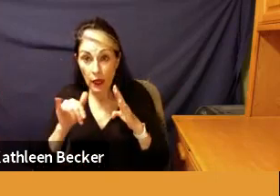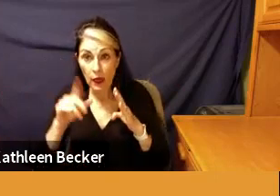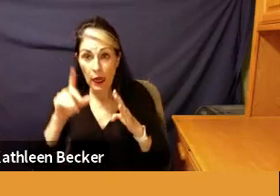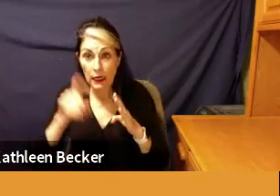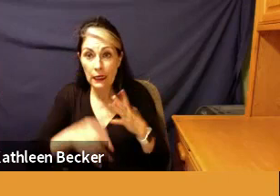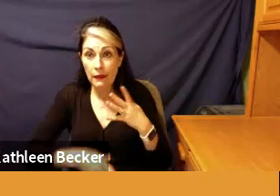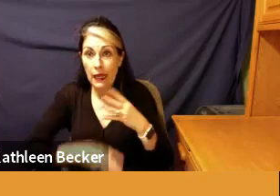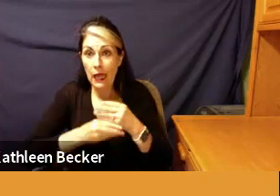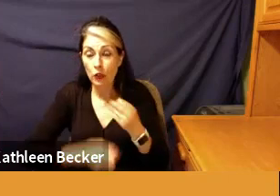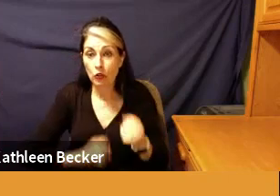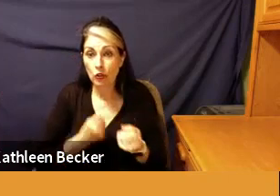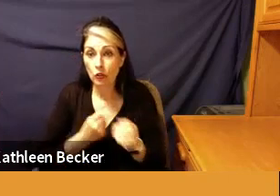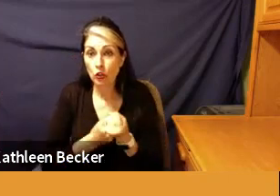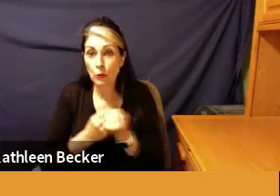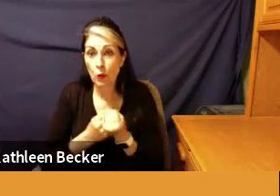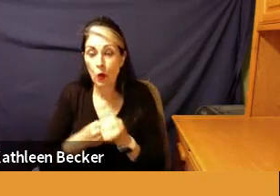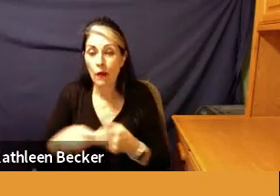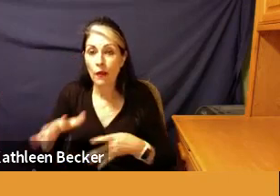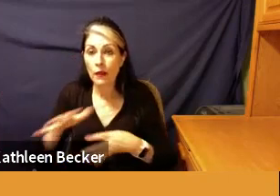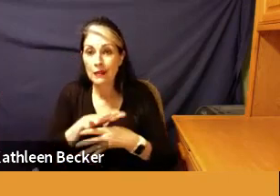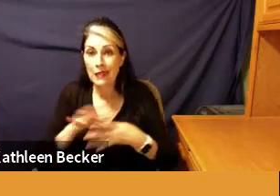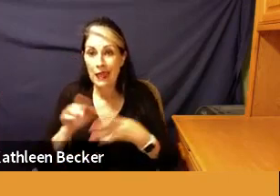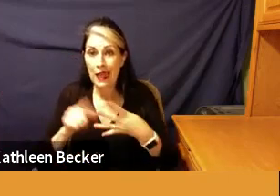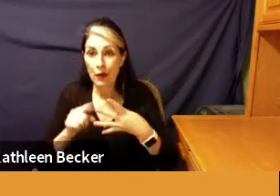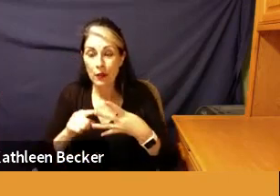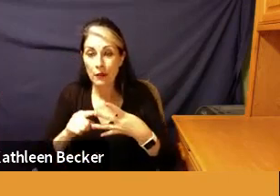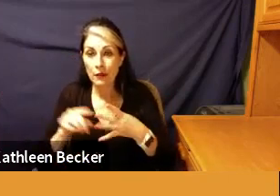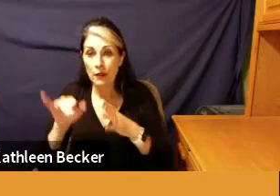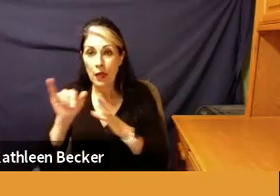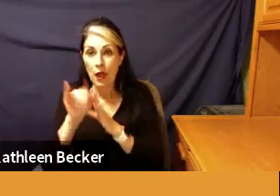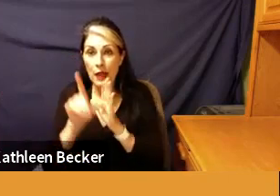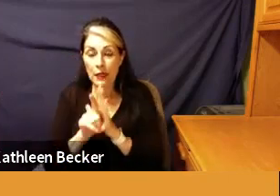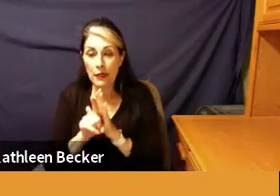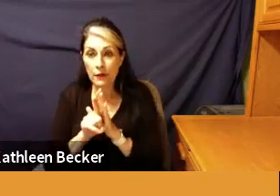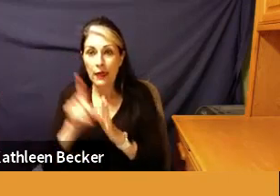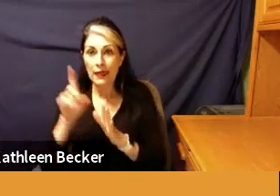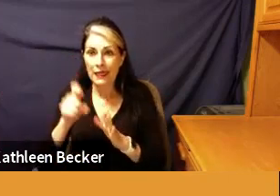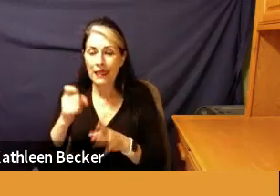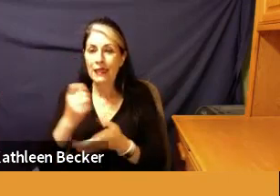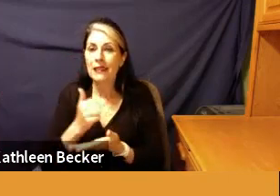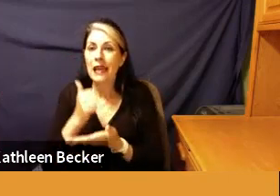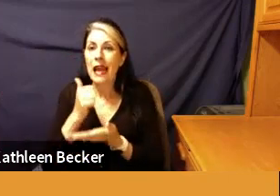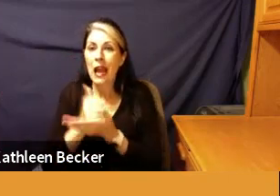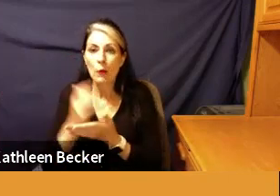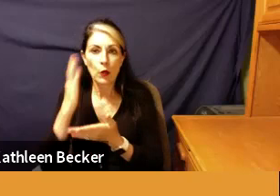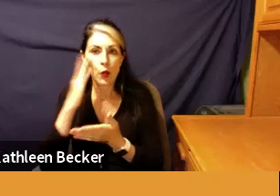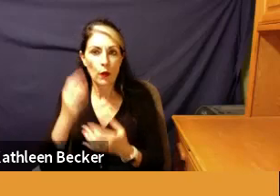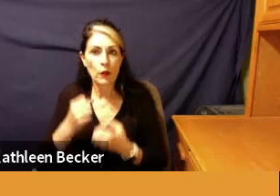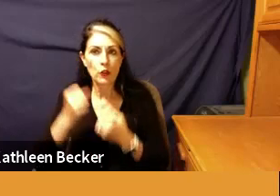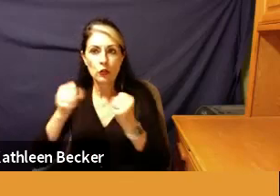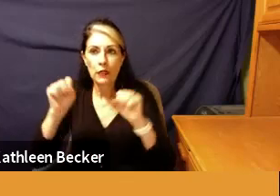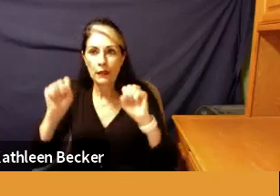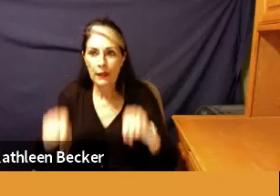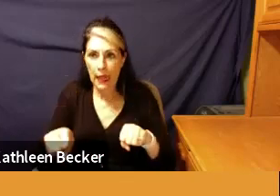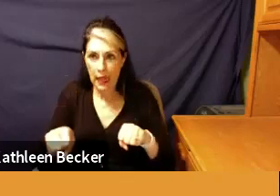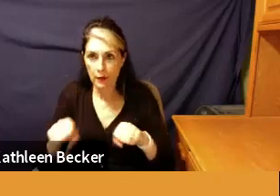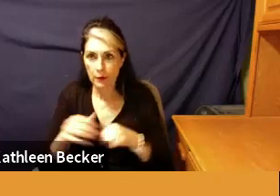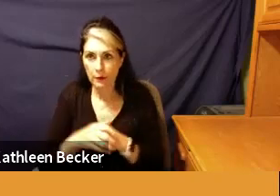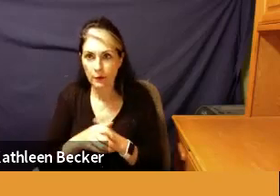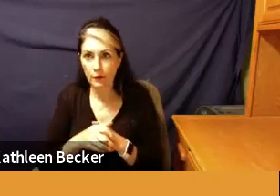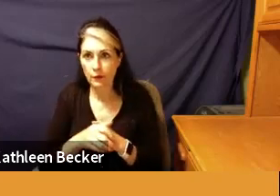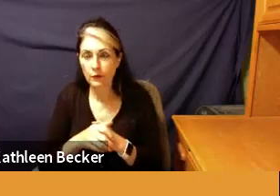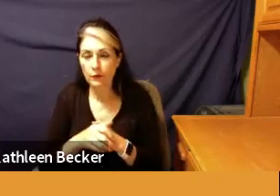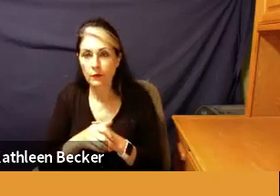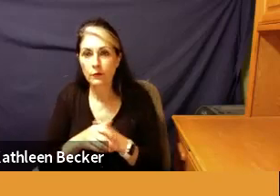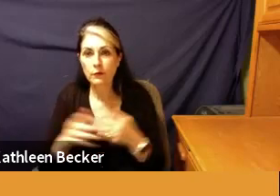extra support in this area. Identifying that they need help and then knowing their strengths in order to get the help that they need.